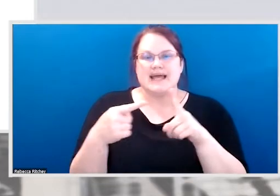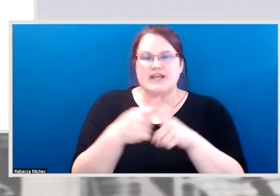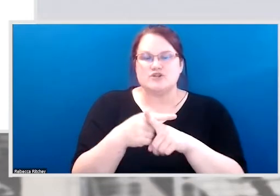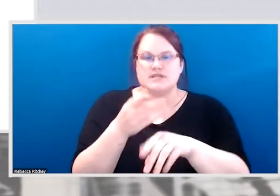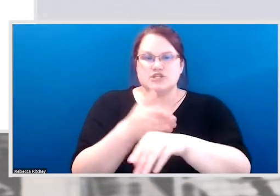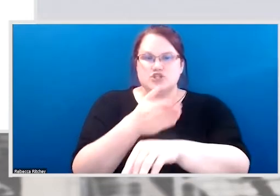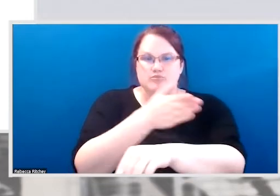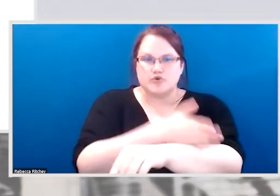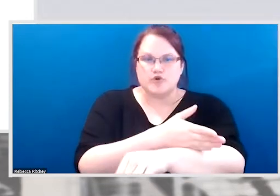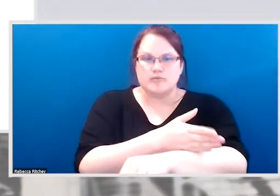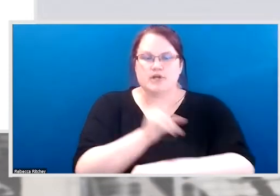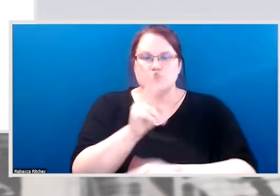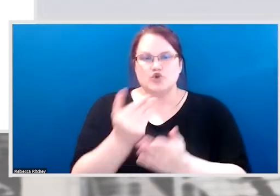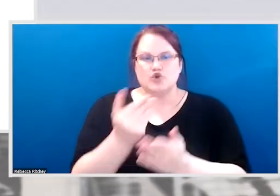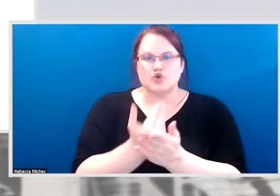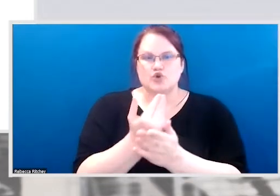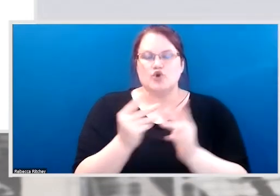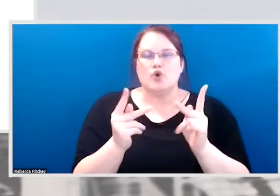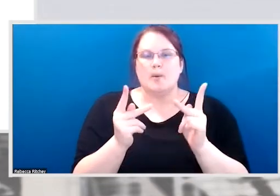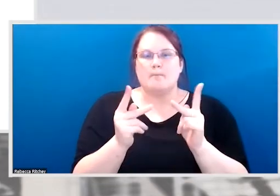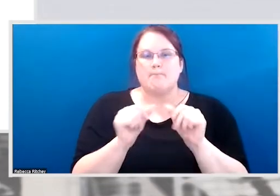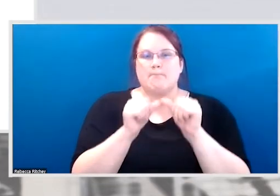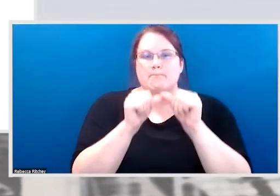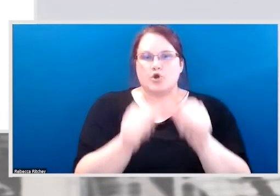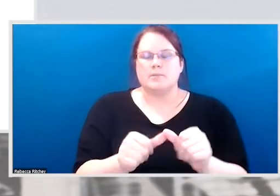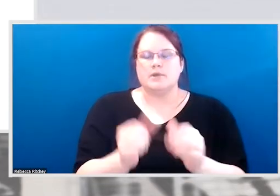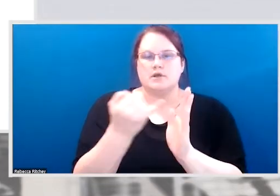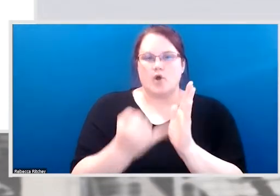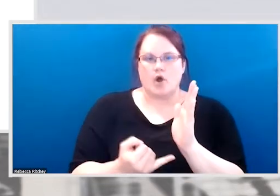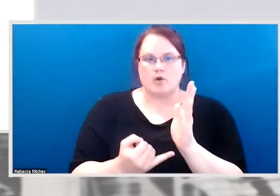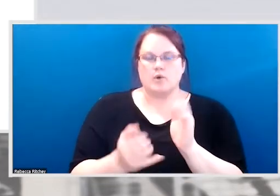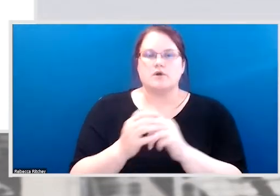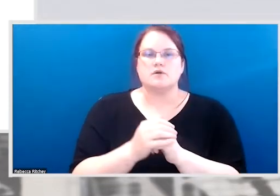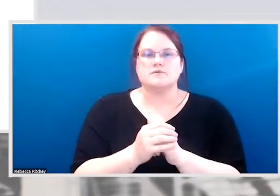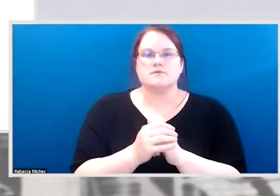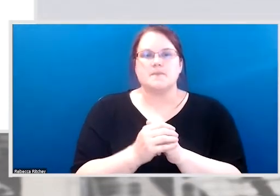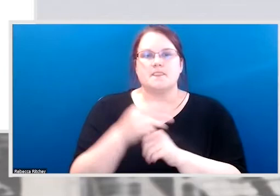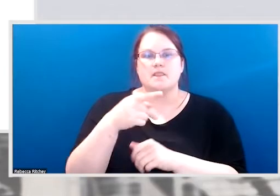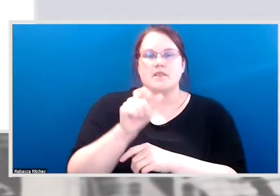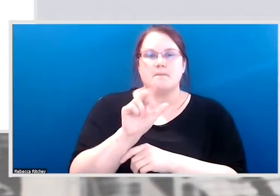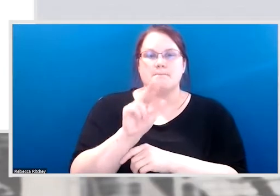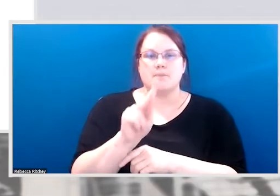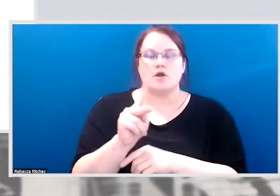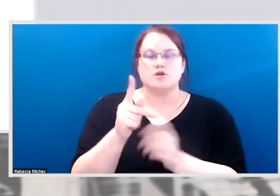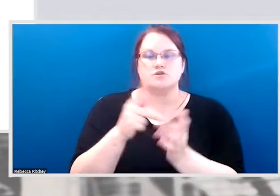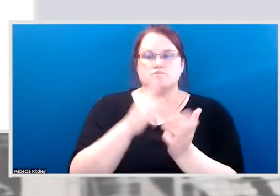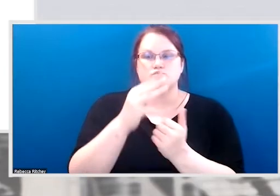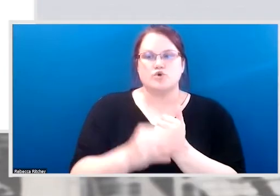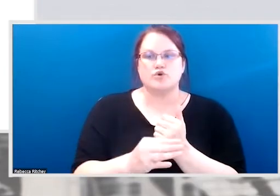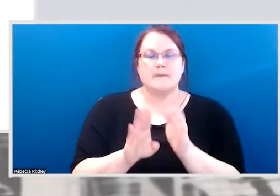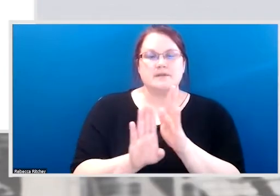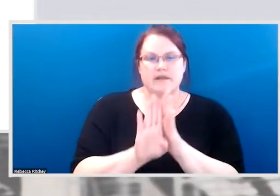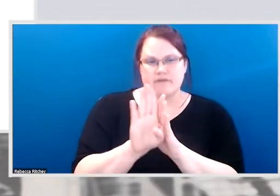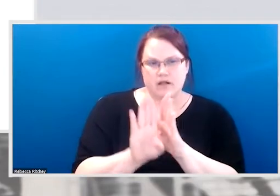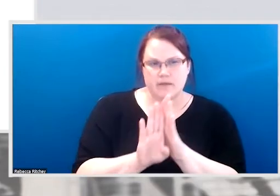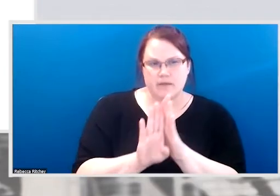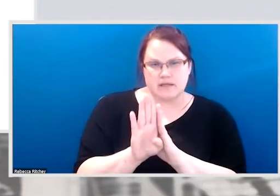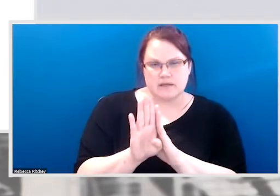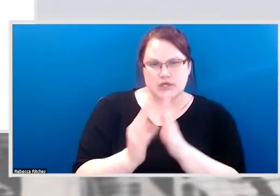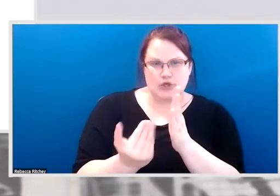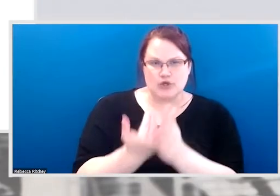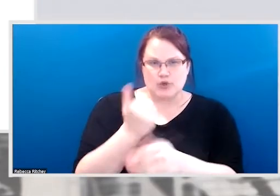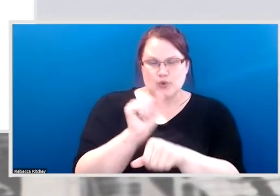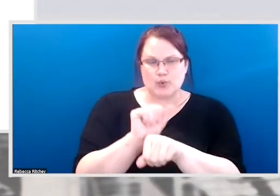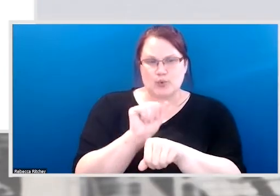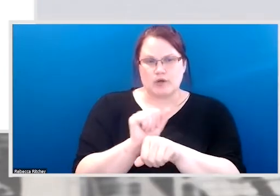improvements, to new permanent artworks, such as the Art and Parks program, where we are developing new works of